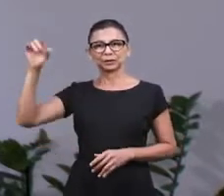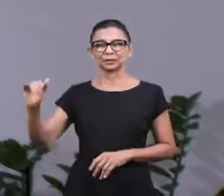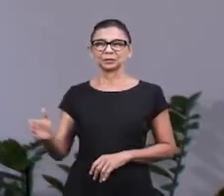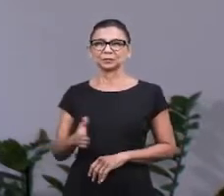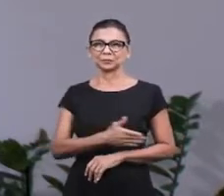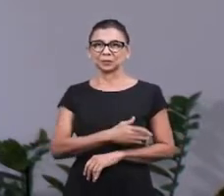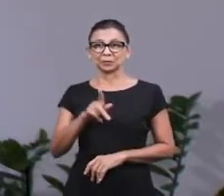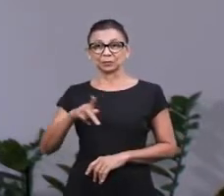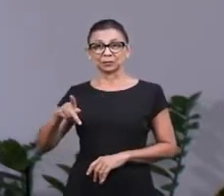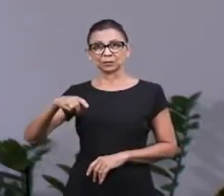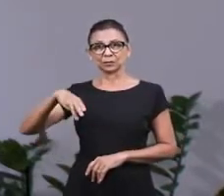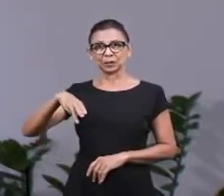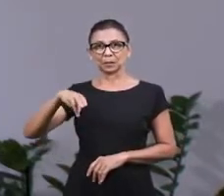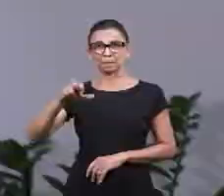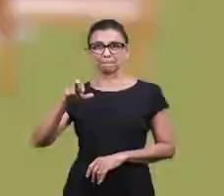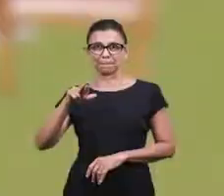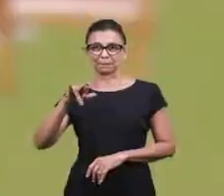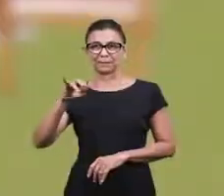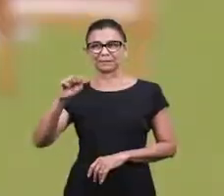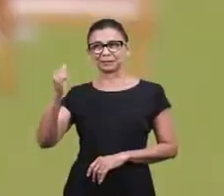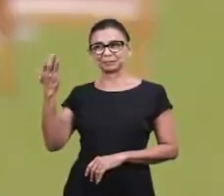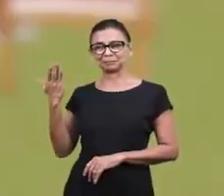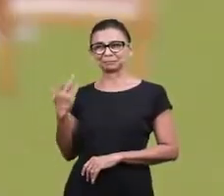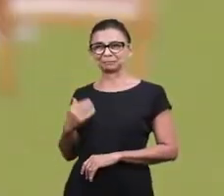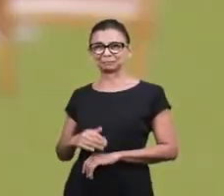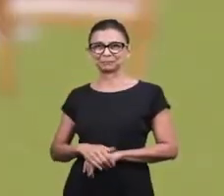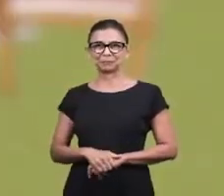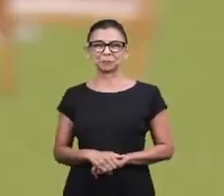will be given by our sister Maria Paula Dalla.